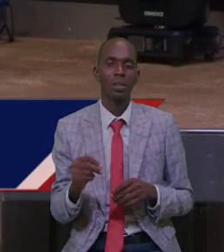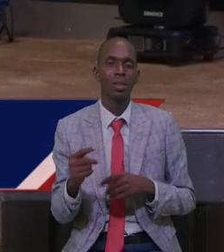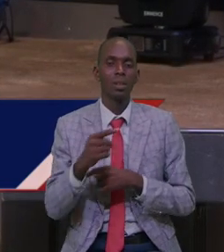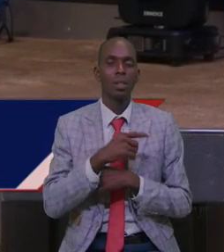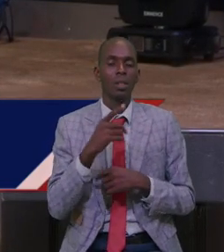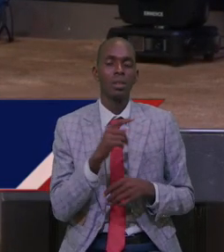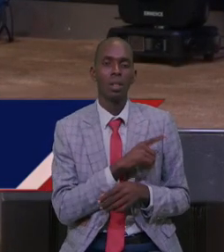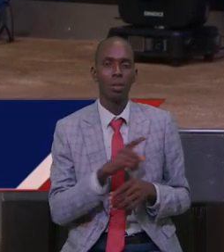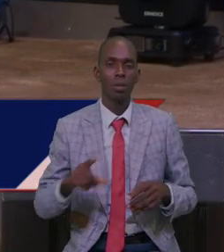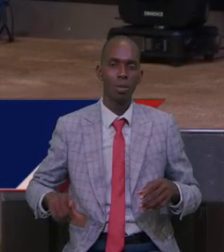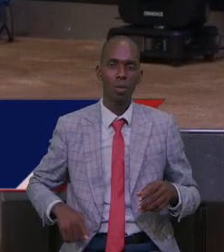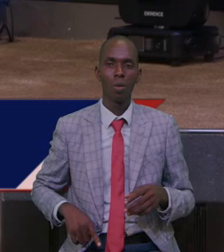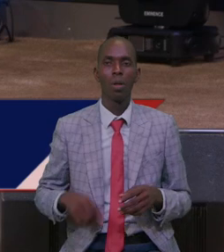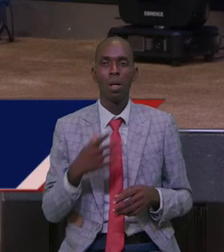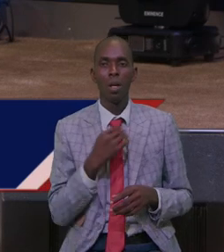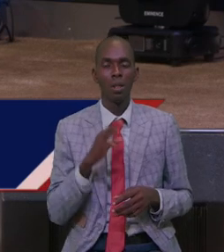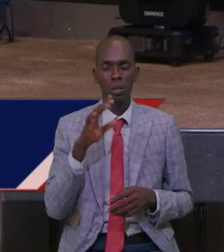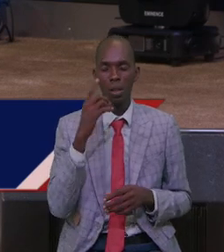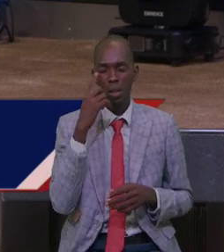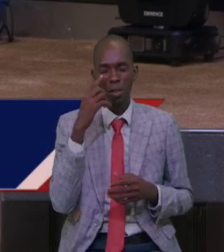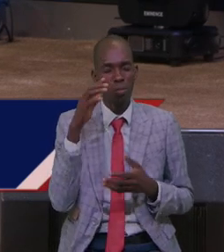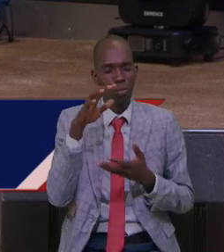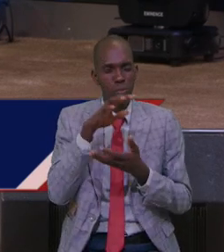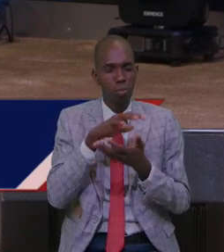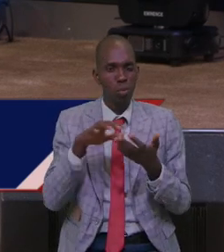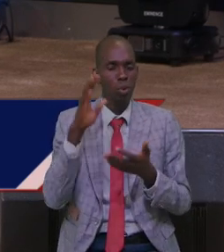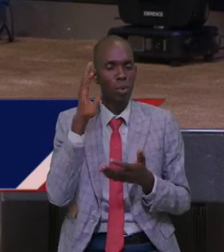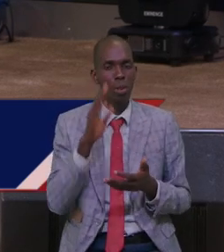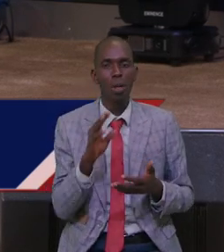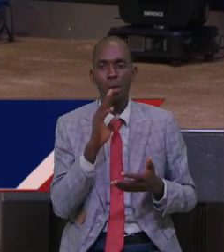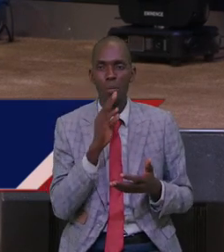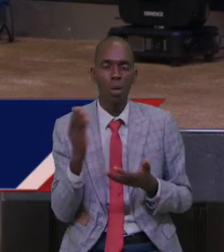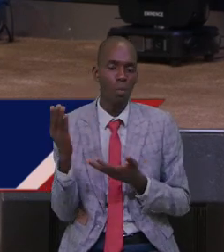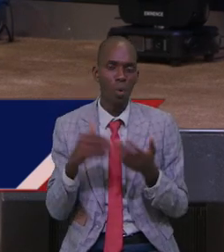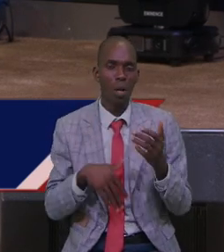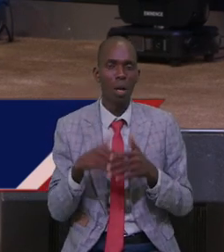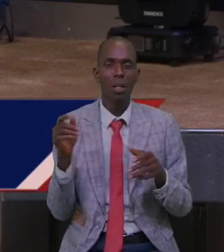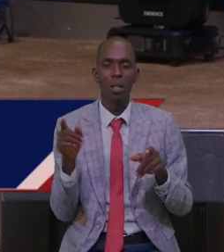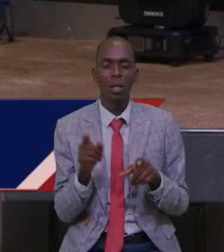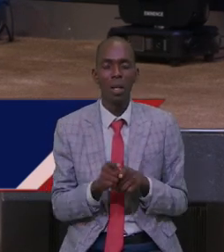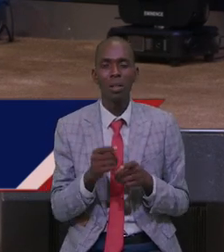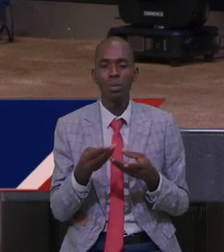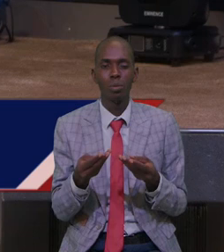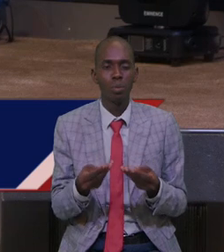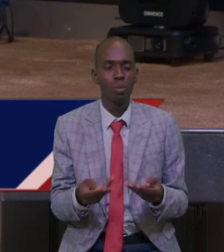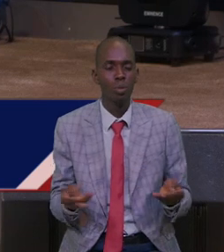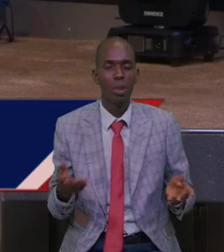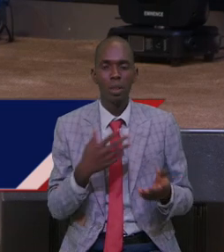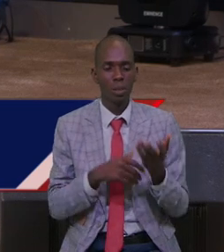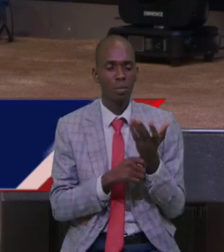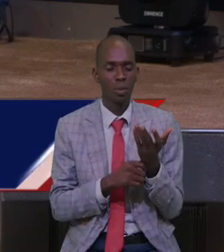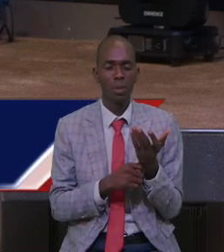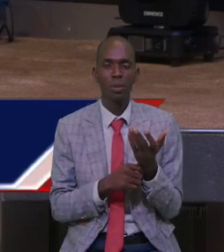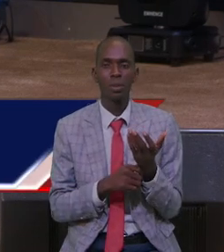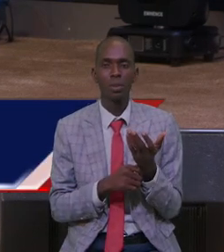their blood shall be upon, shall be poured out as dust, and their flesh as the dung. And